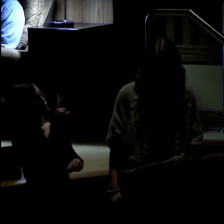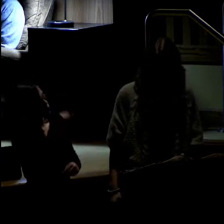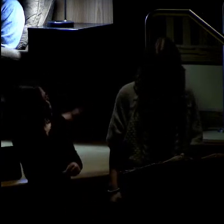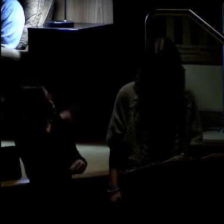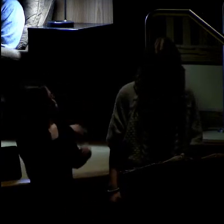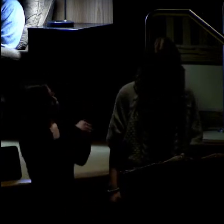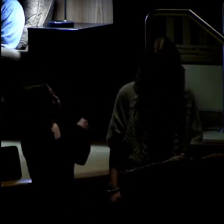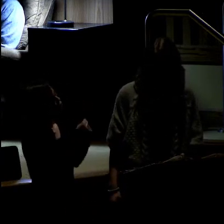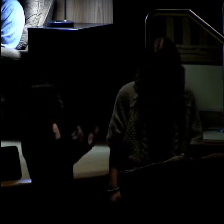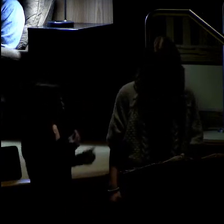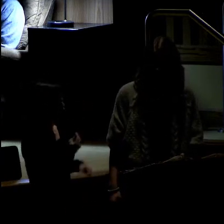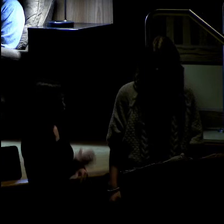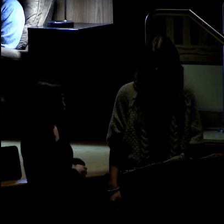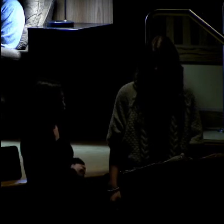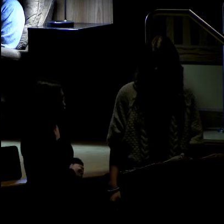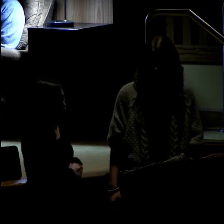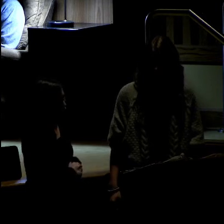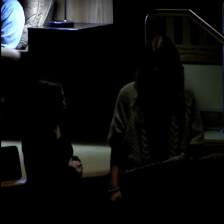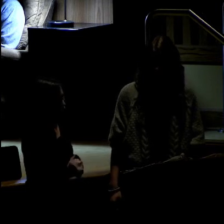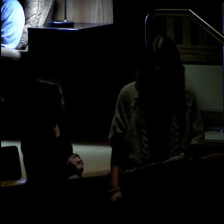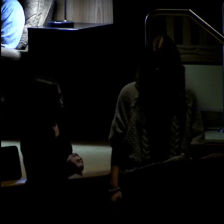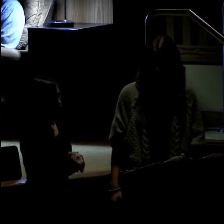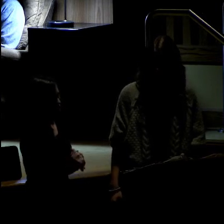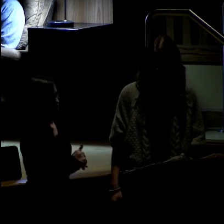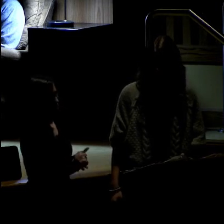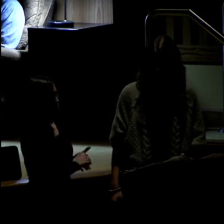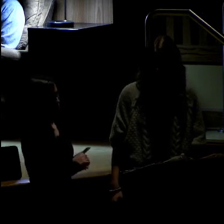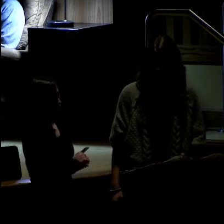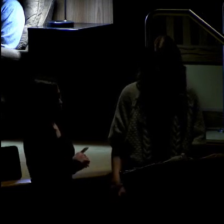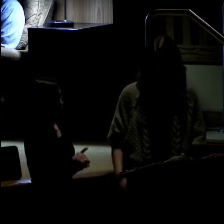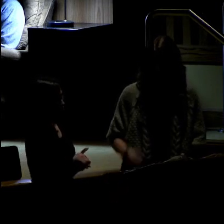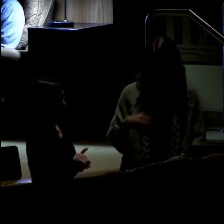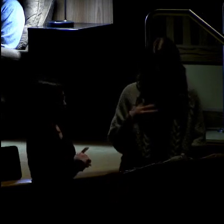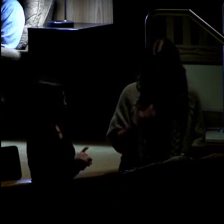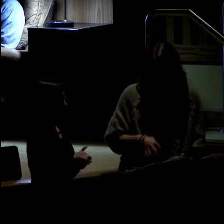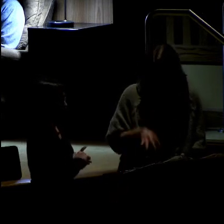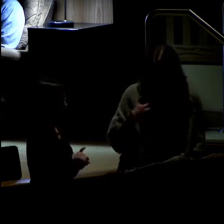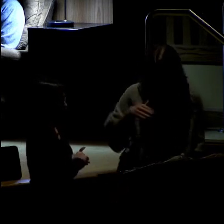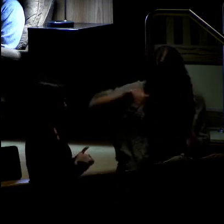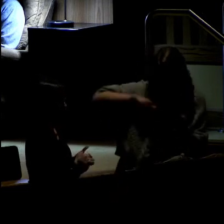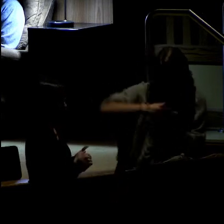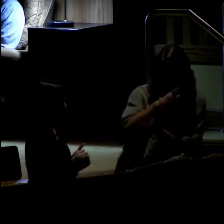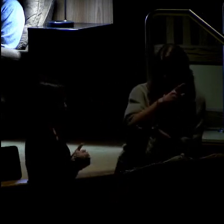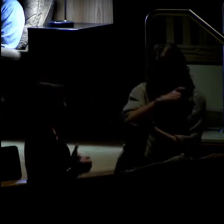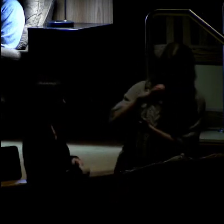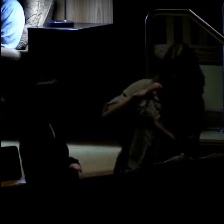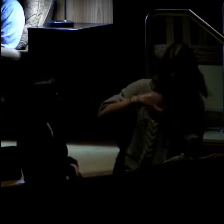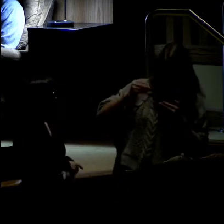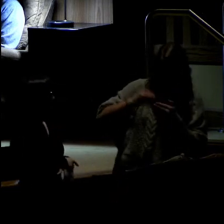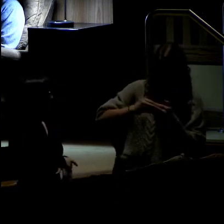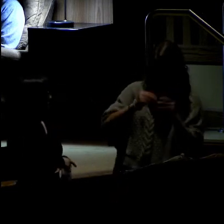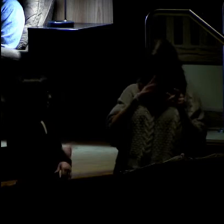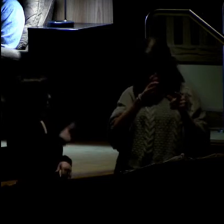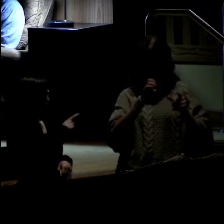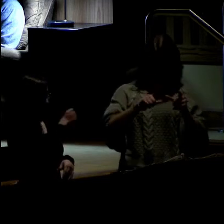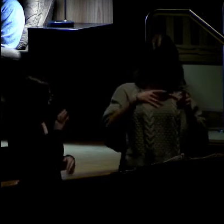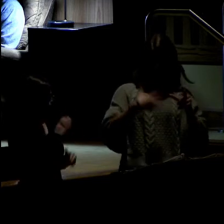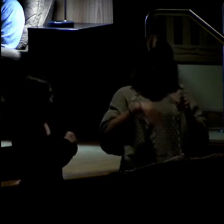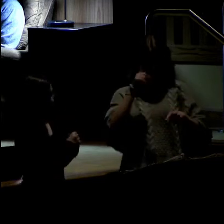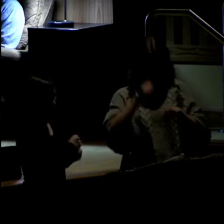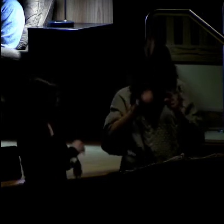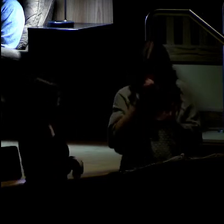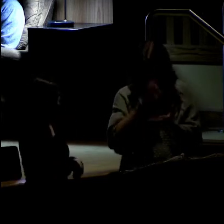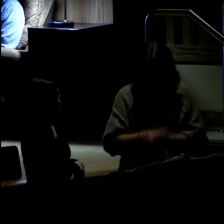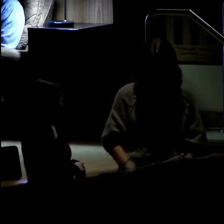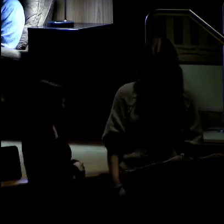$122 of it. Oh, Mom, is that what I think it is? $100 bill. Oh, wow, $100 bill. It doesn't look real.